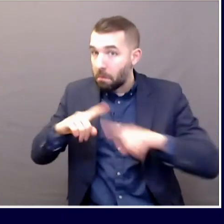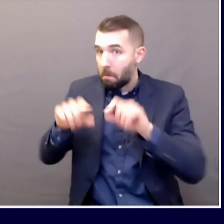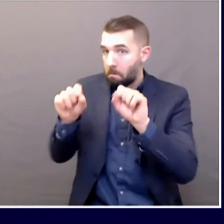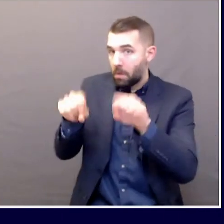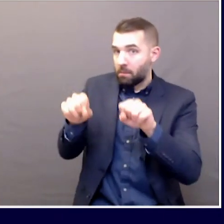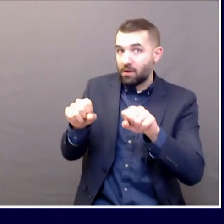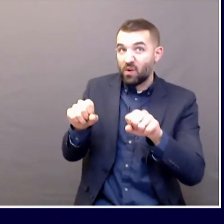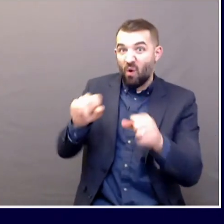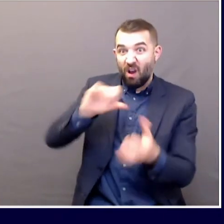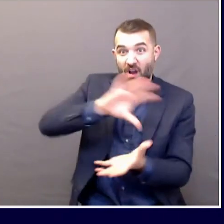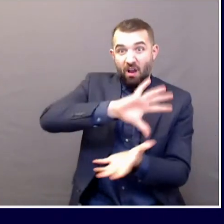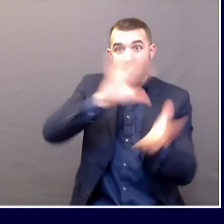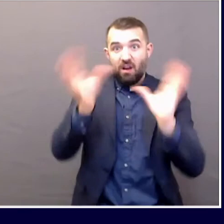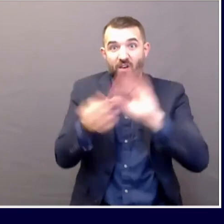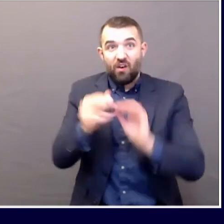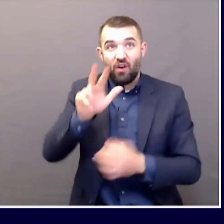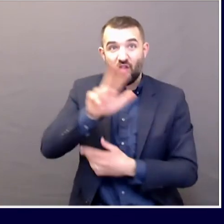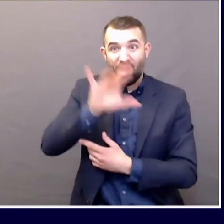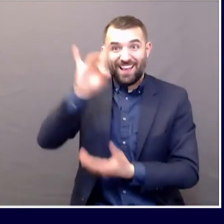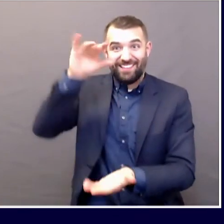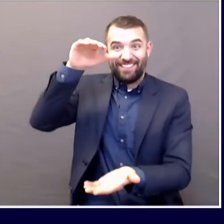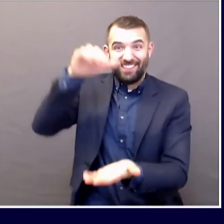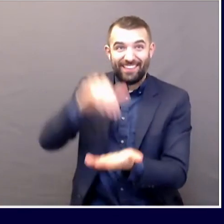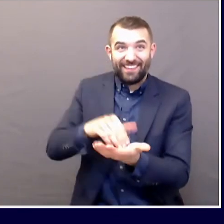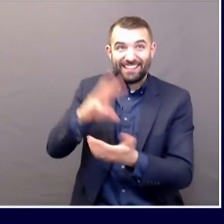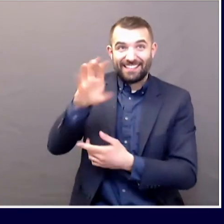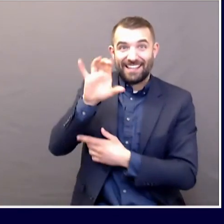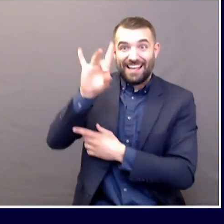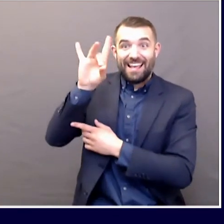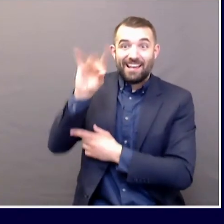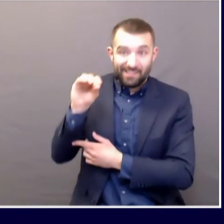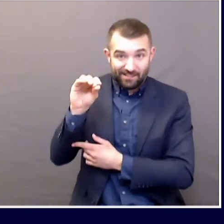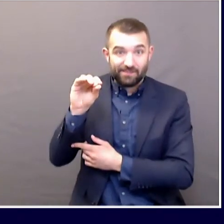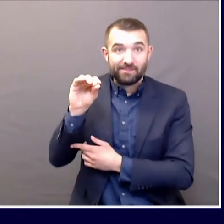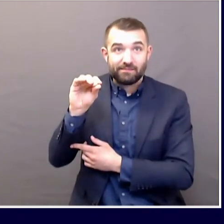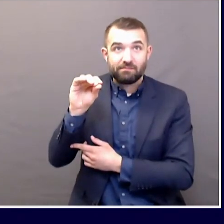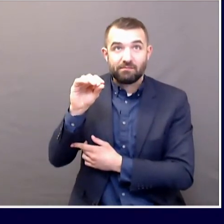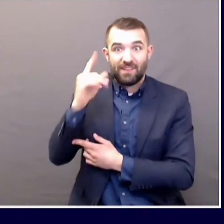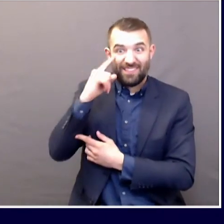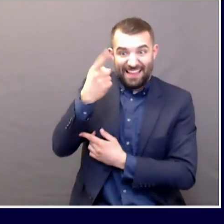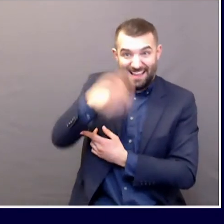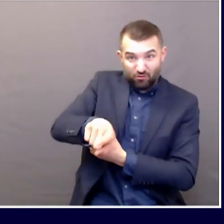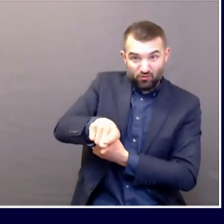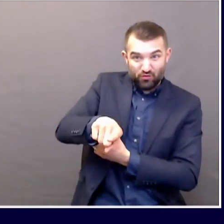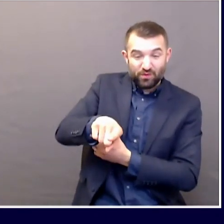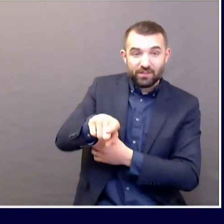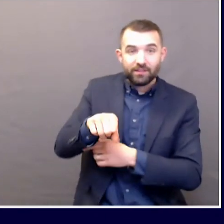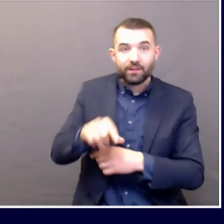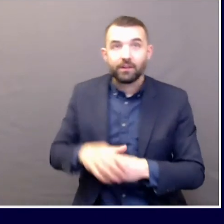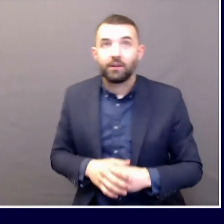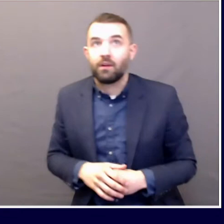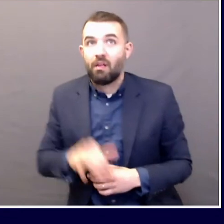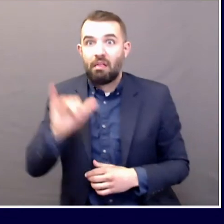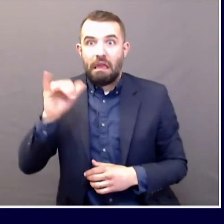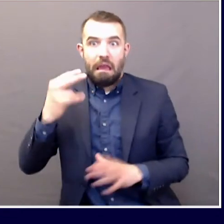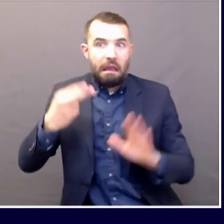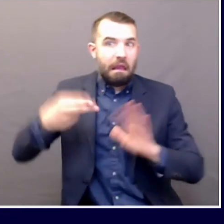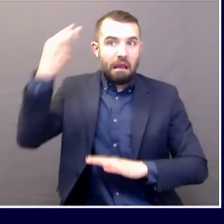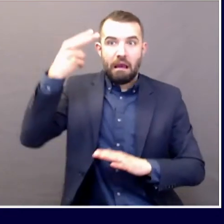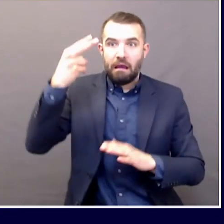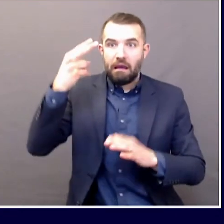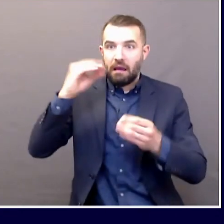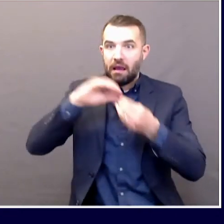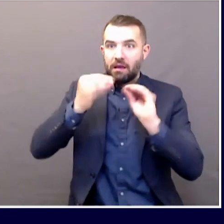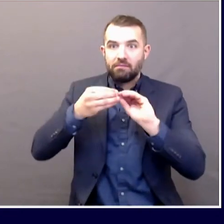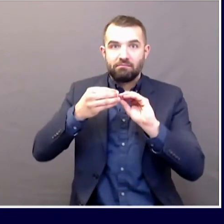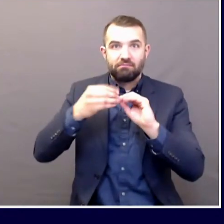38,680 new first doses coming into the state next week. That will be the highest amount of vaccine that will be coming into our